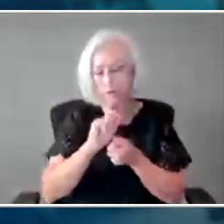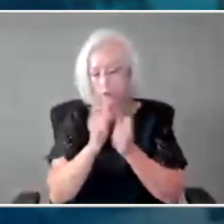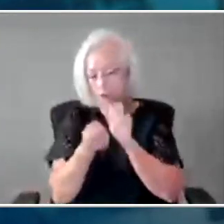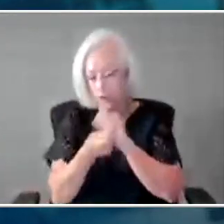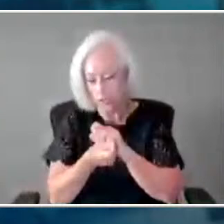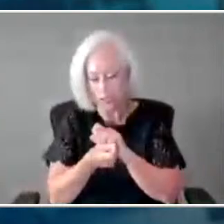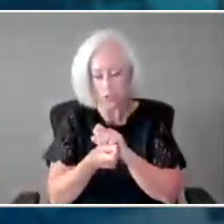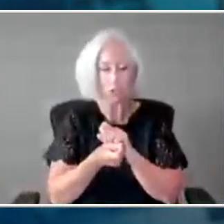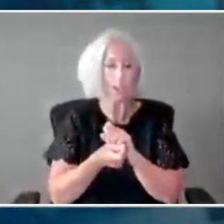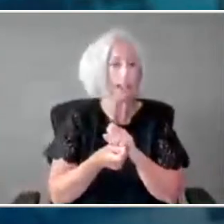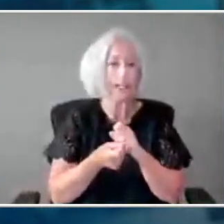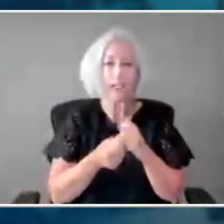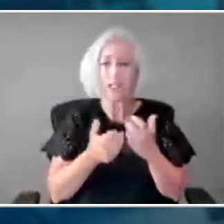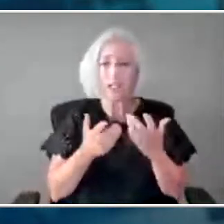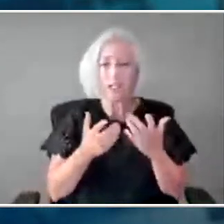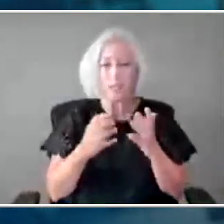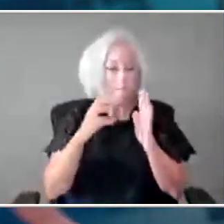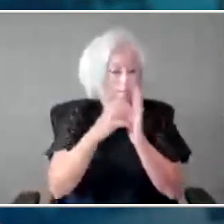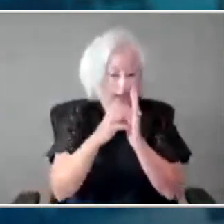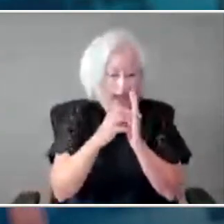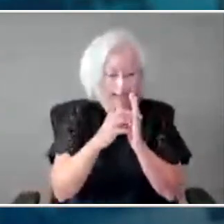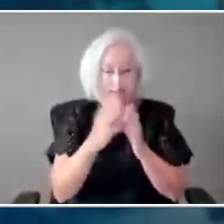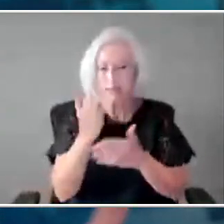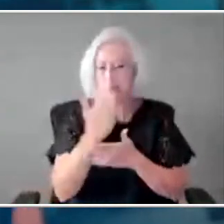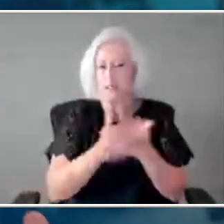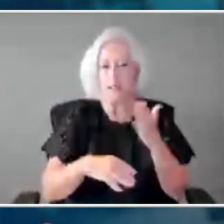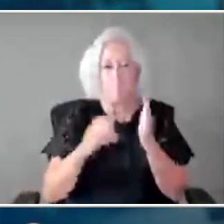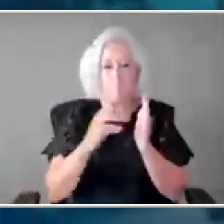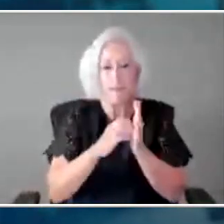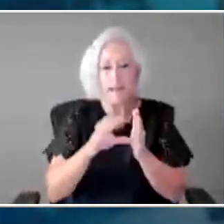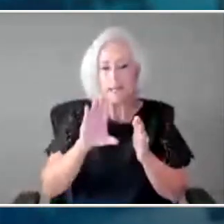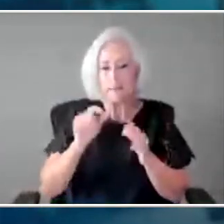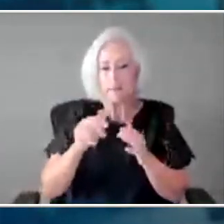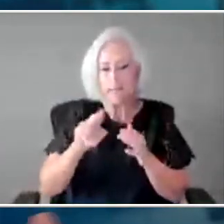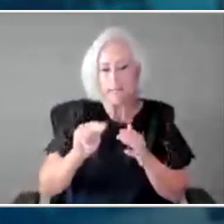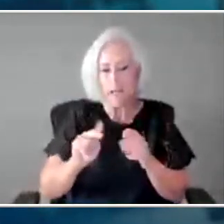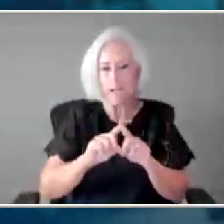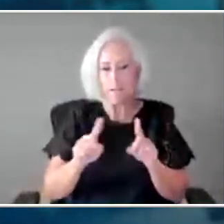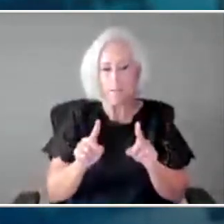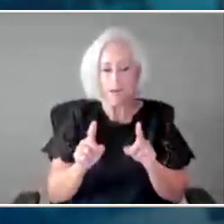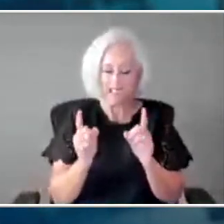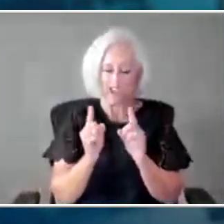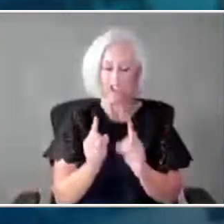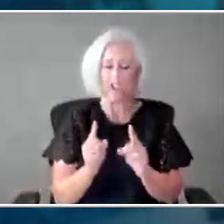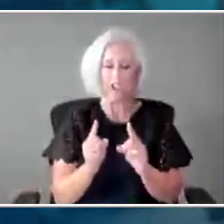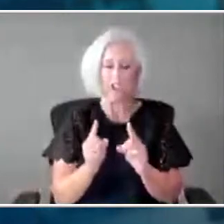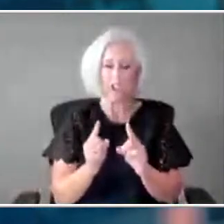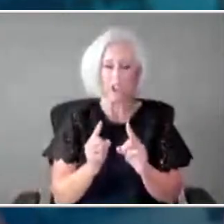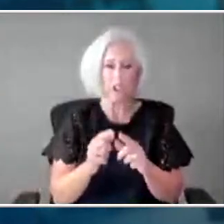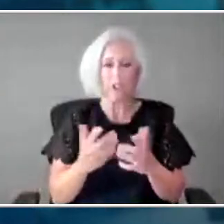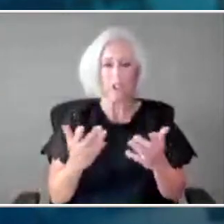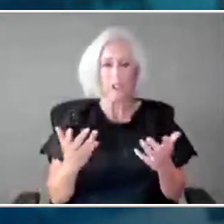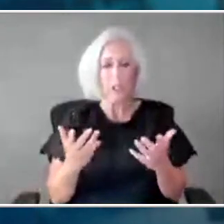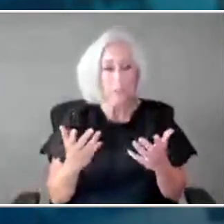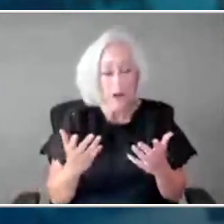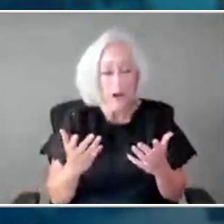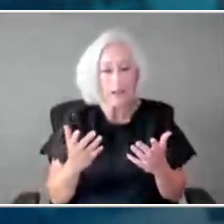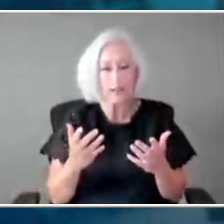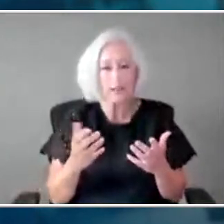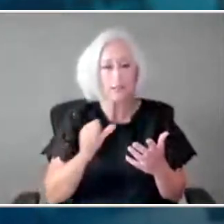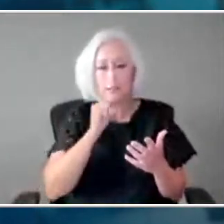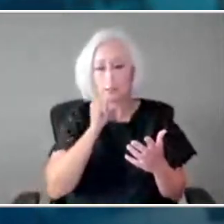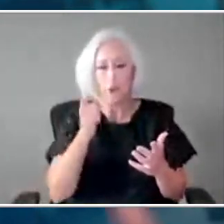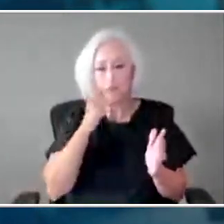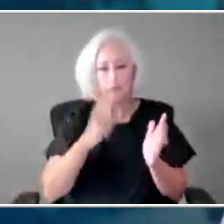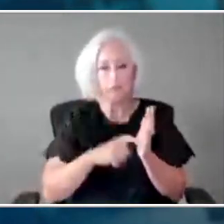women who have masses that are, you know, maybe benign but are 30 centimeters in size, you know, the size of a term pregnant uterus, who don't really even notice anything. And then